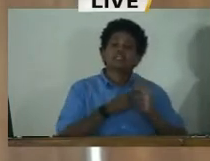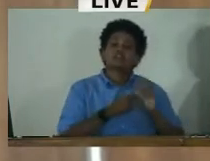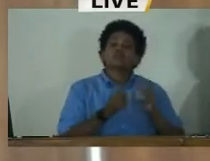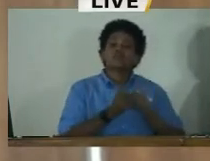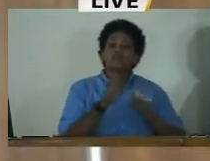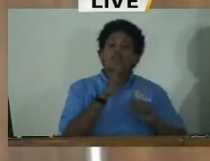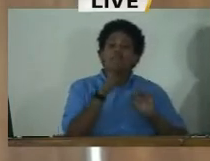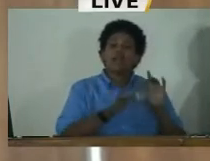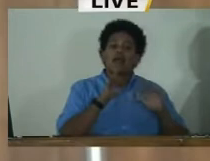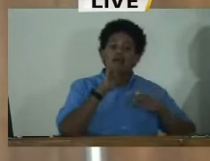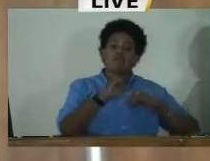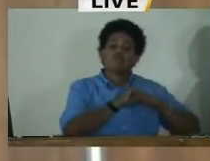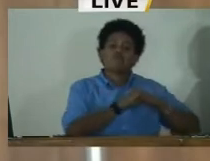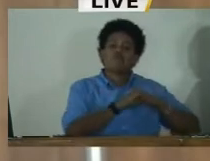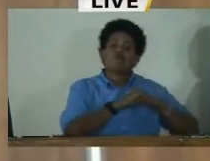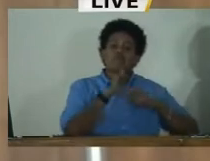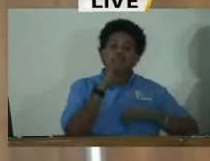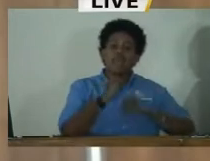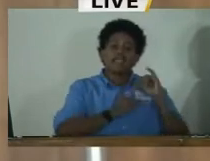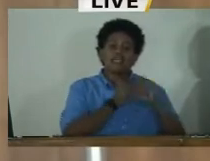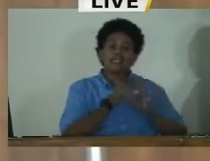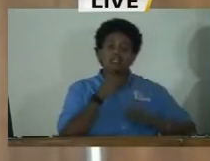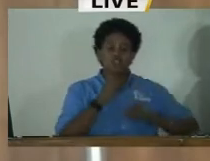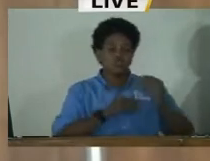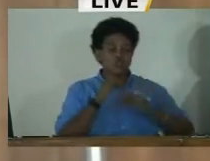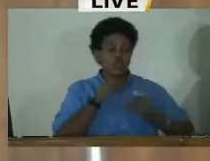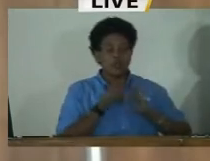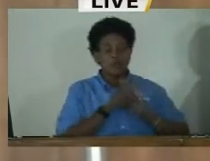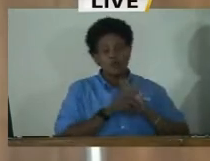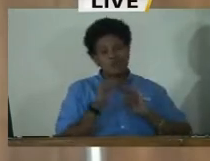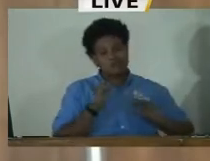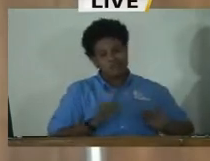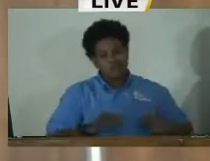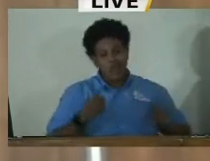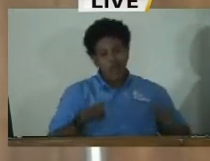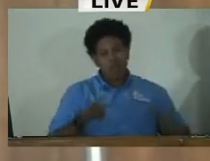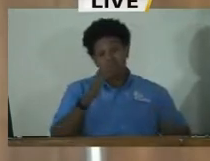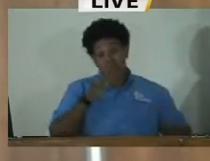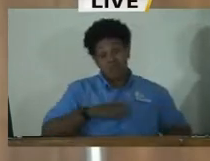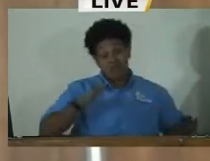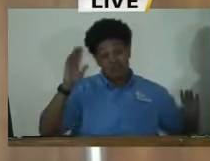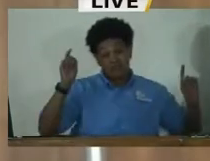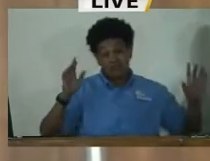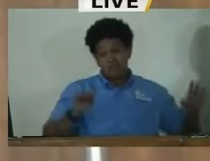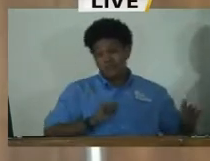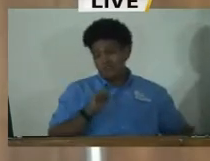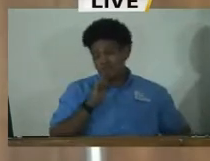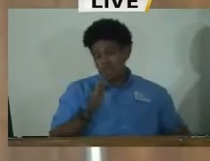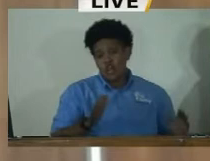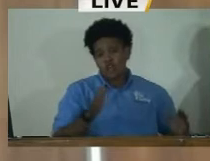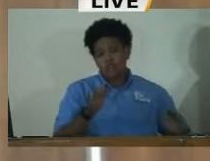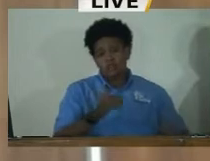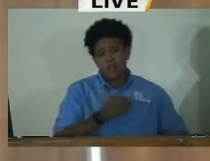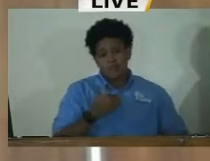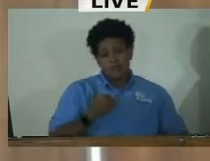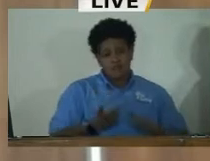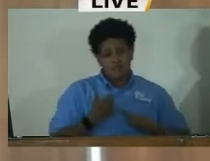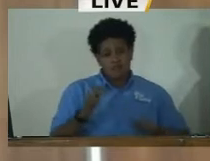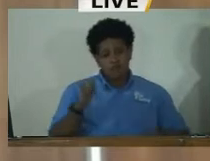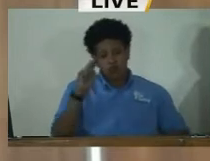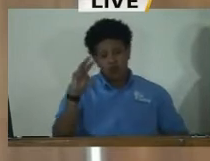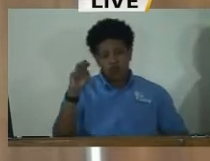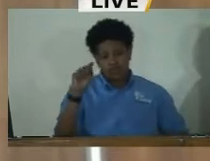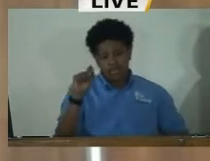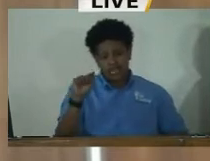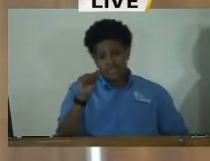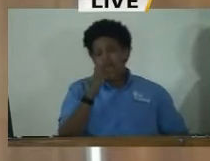of promoting an international trade policy. And, Madam Speaker, I am encouraged by the member from Northwest St.